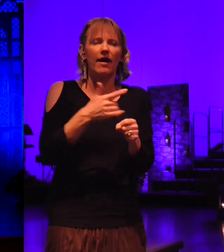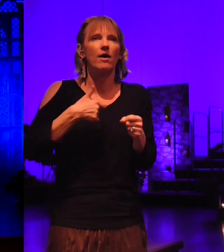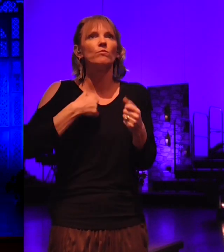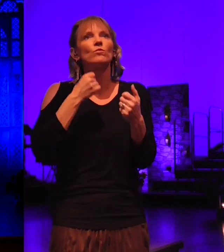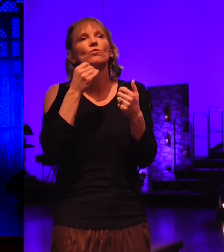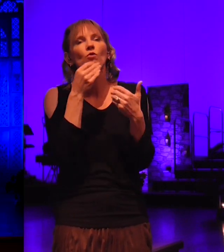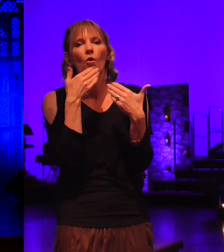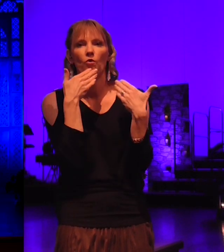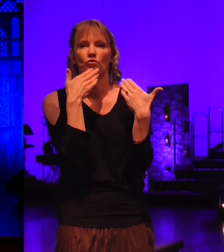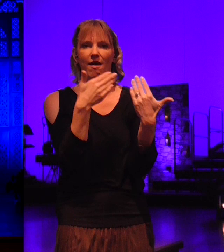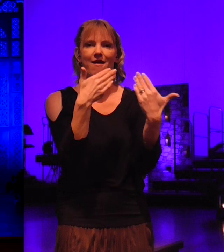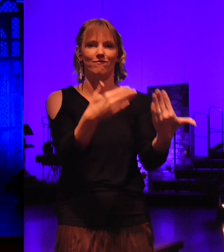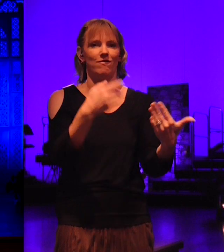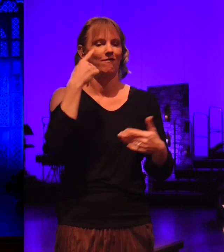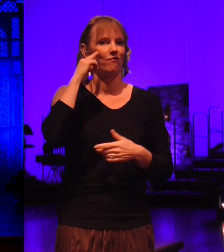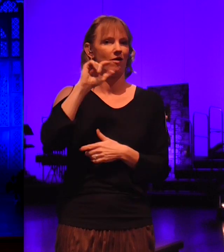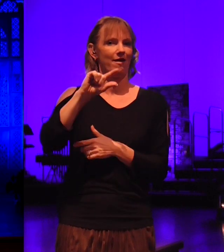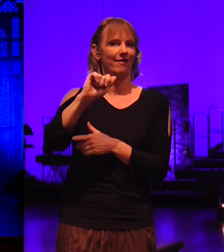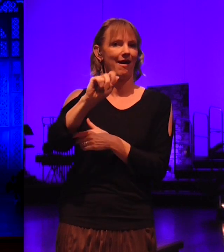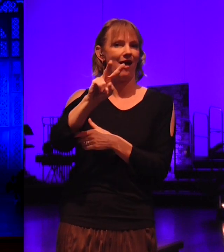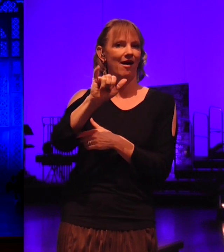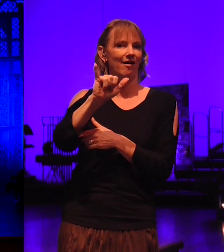grateful for Gavin.